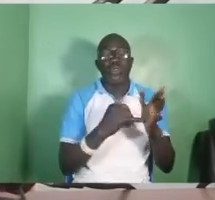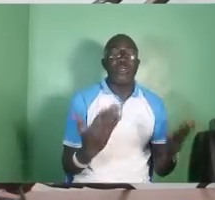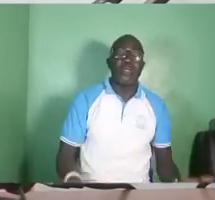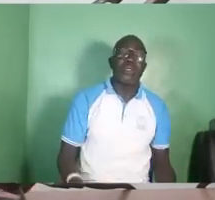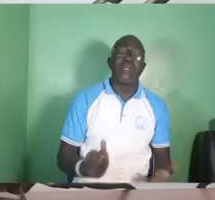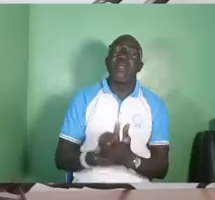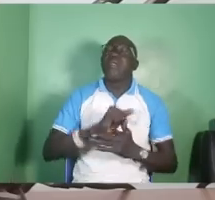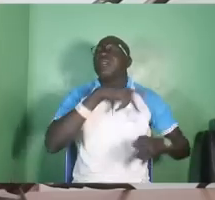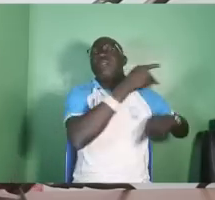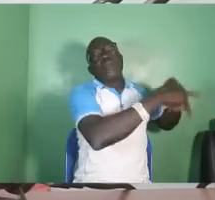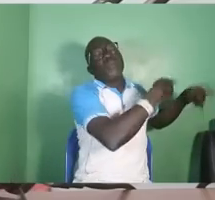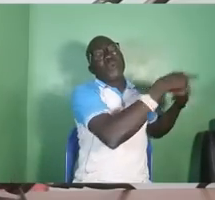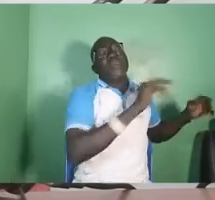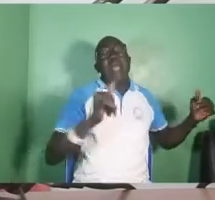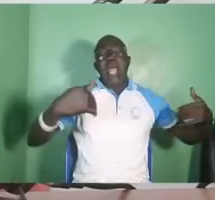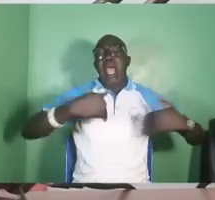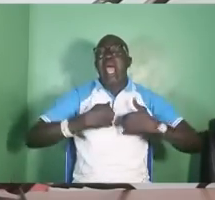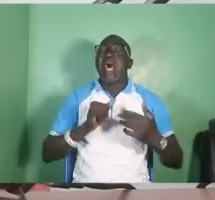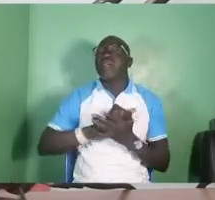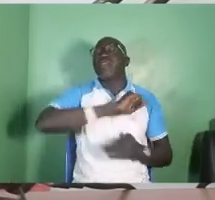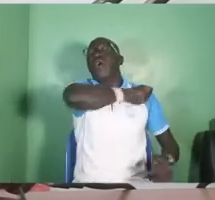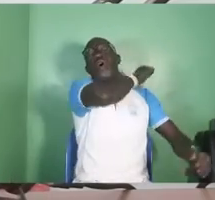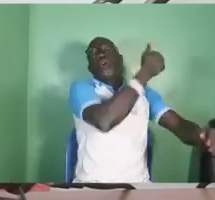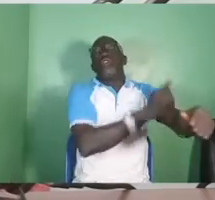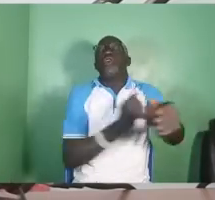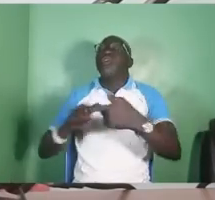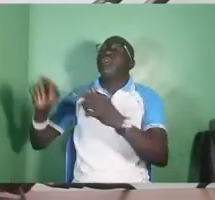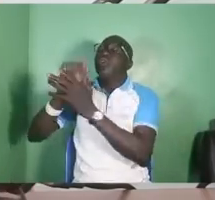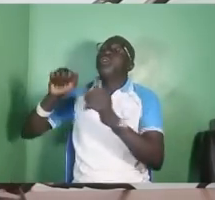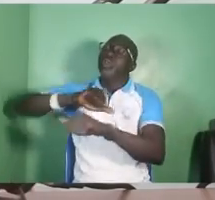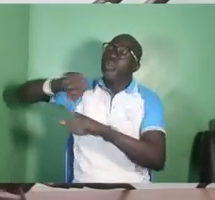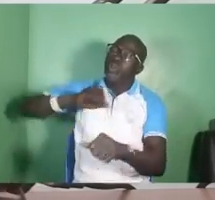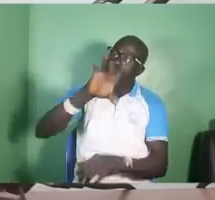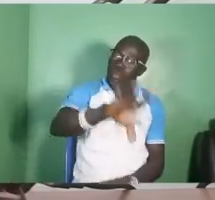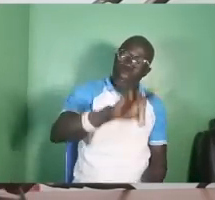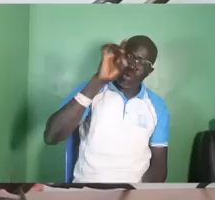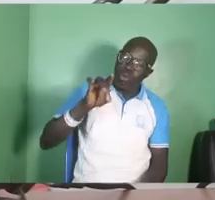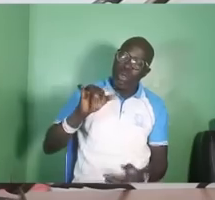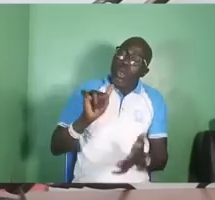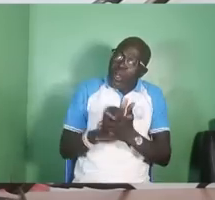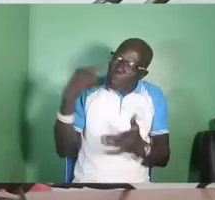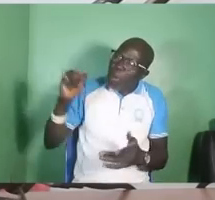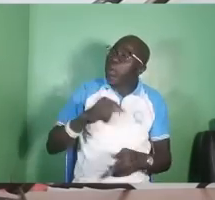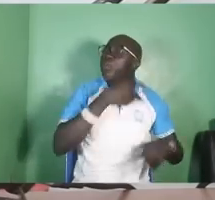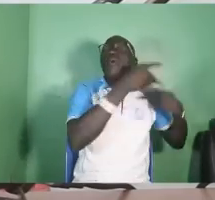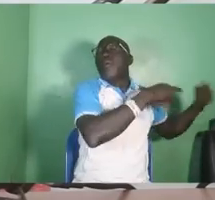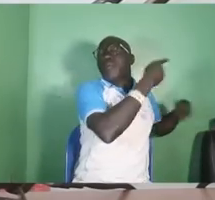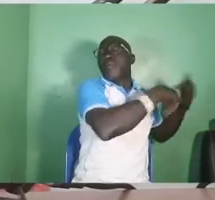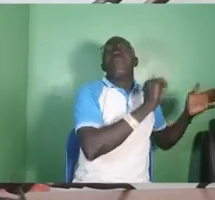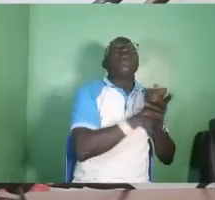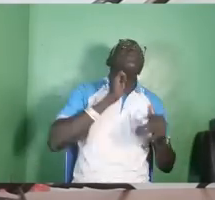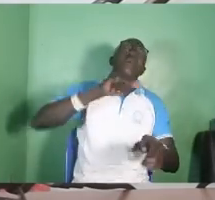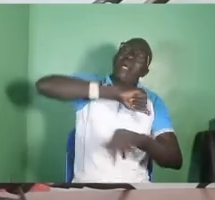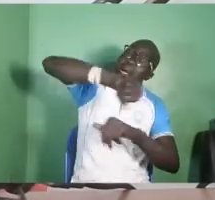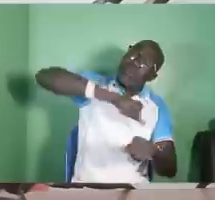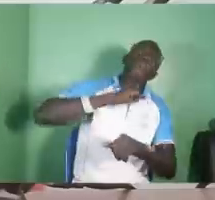the prophet, the prophets, you give them the authority to do so. So a prophet has authority to anoint you. The prophet that not be